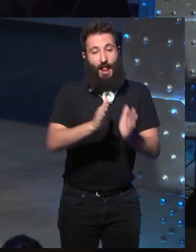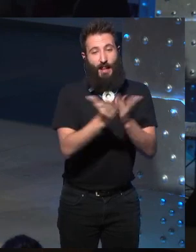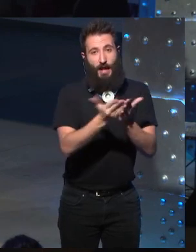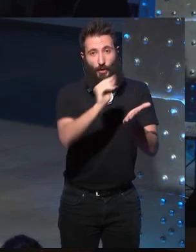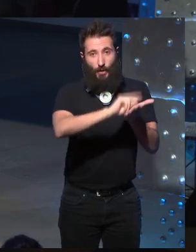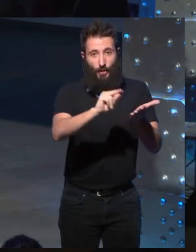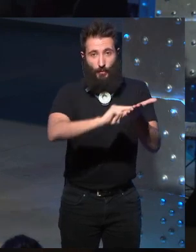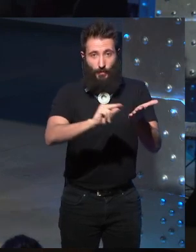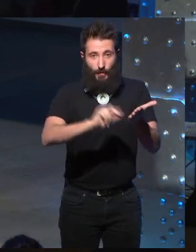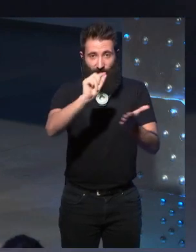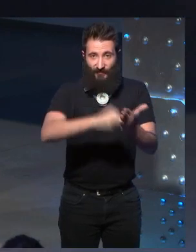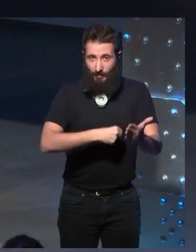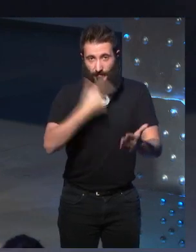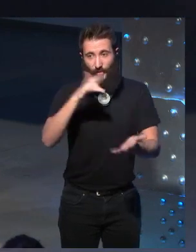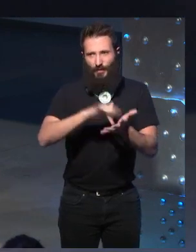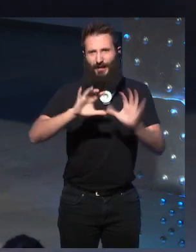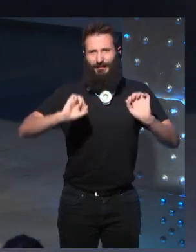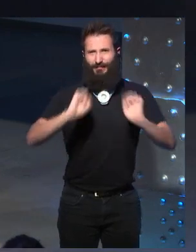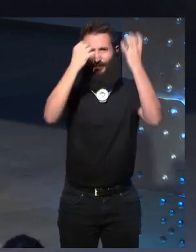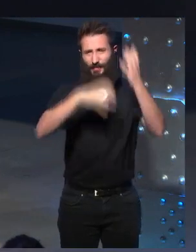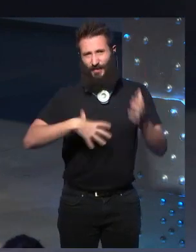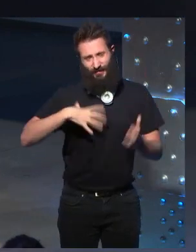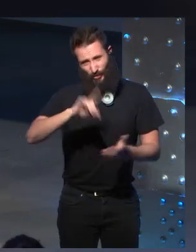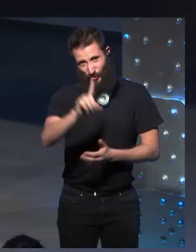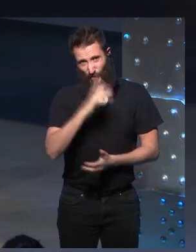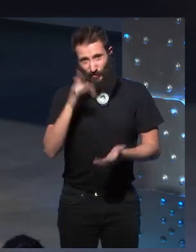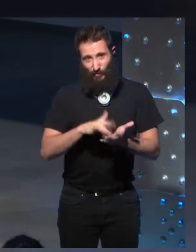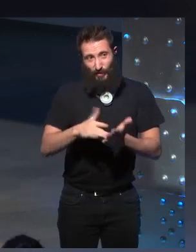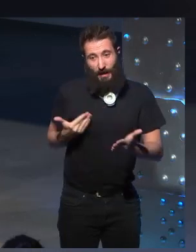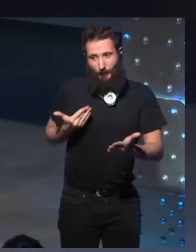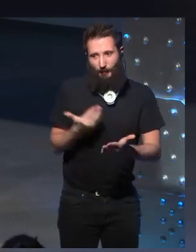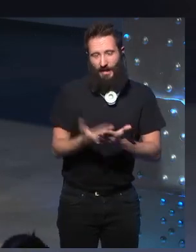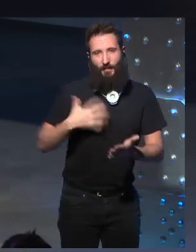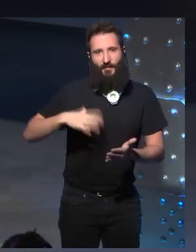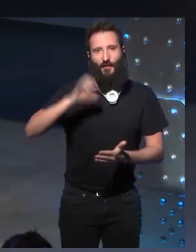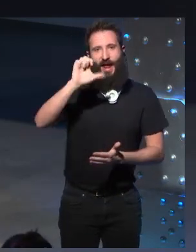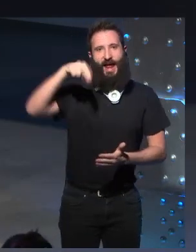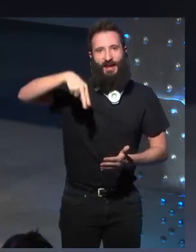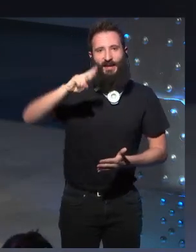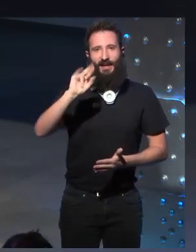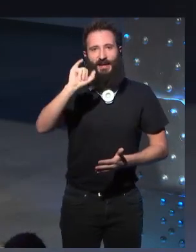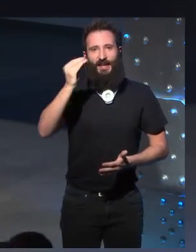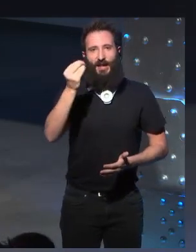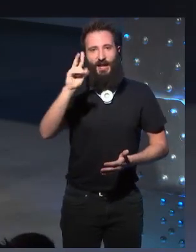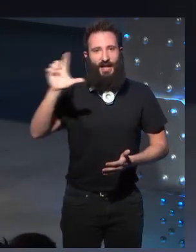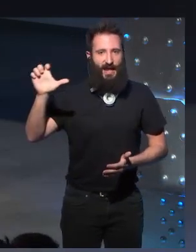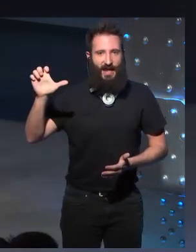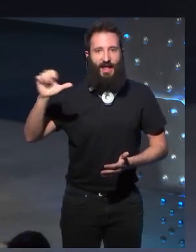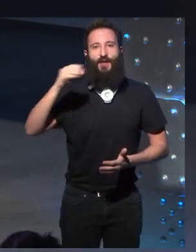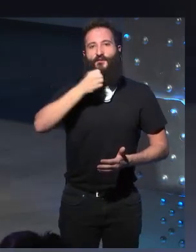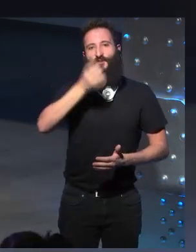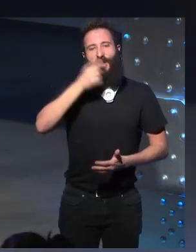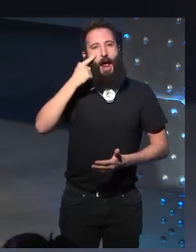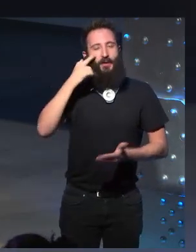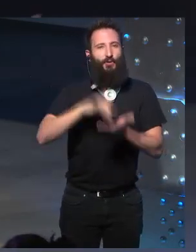getting Christophe to sign our books. So, before we get up, can we ask this for